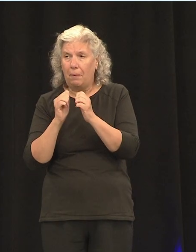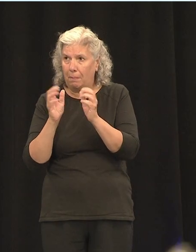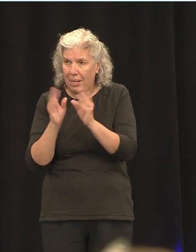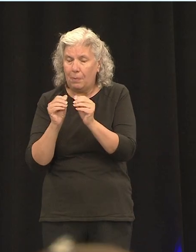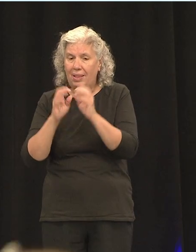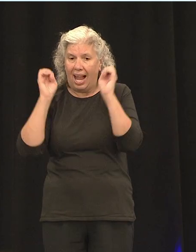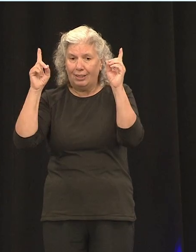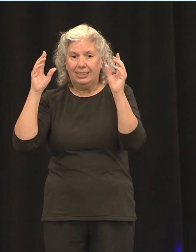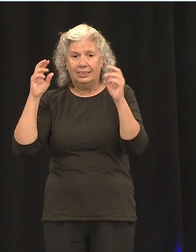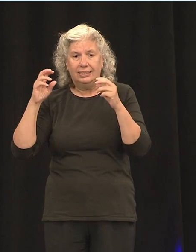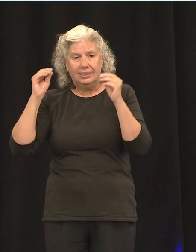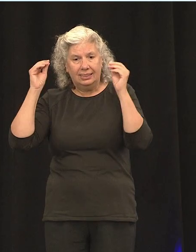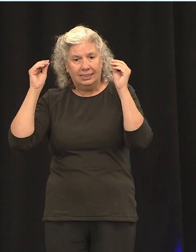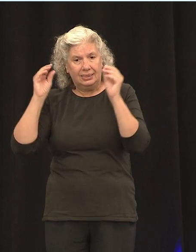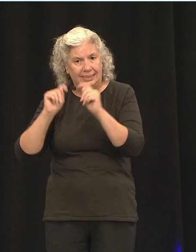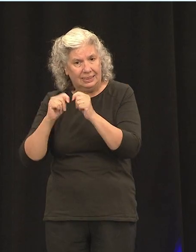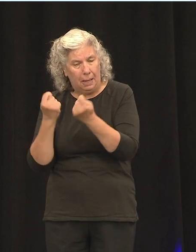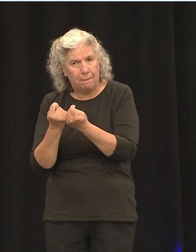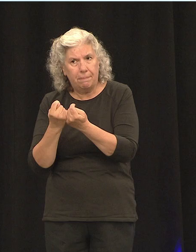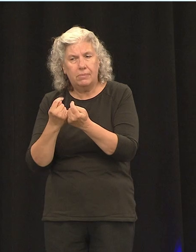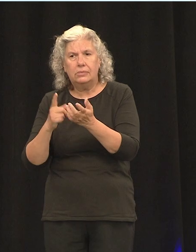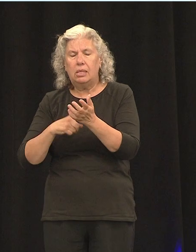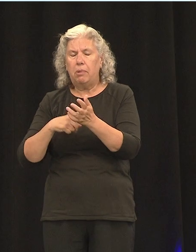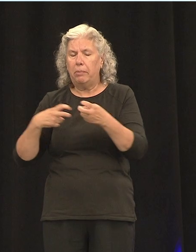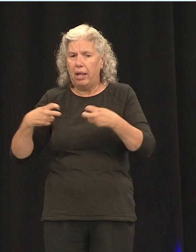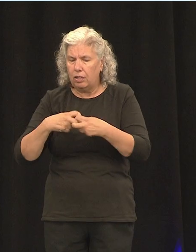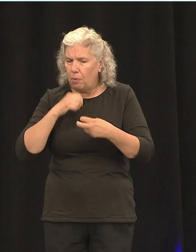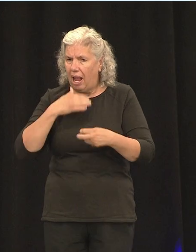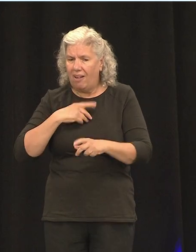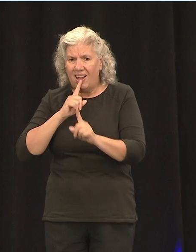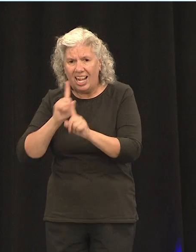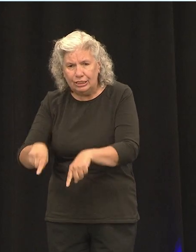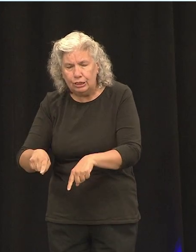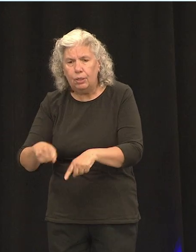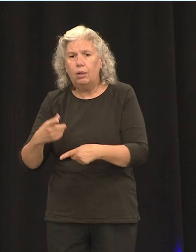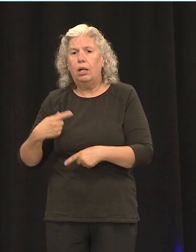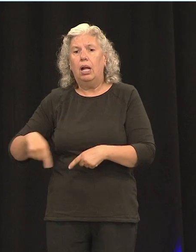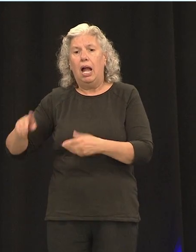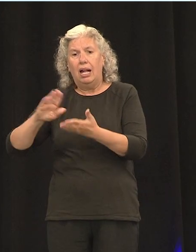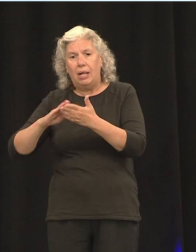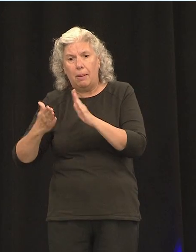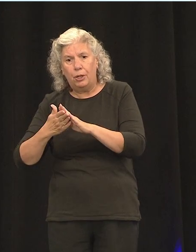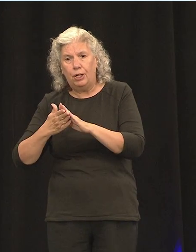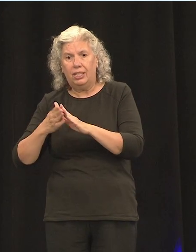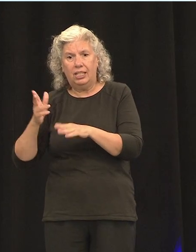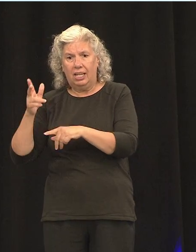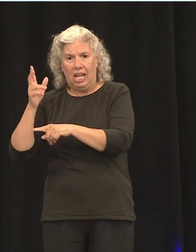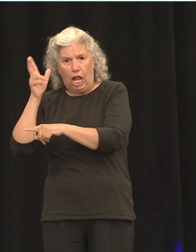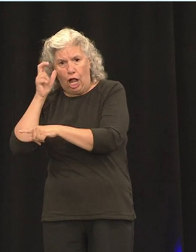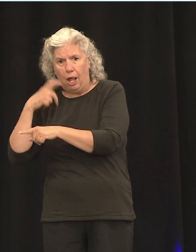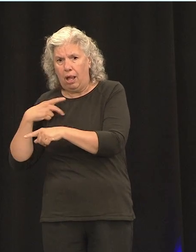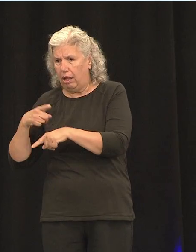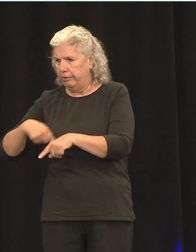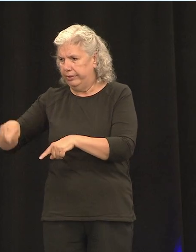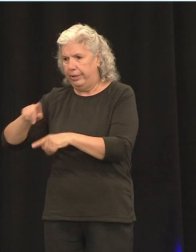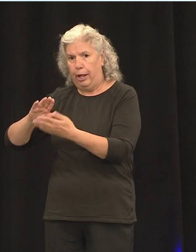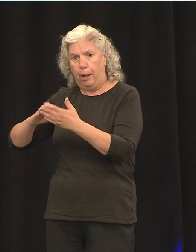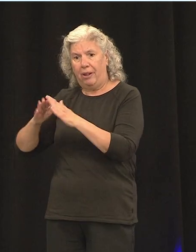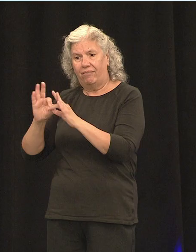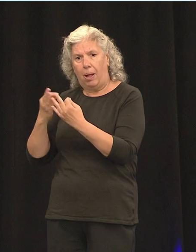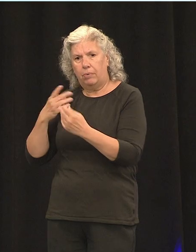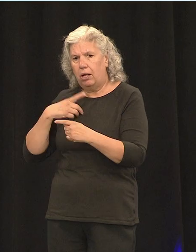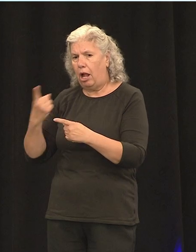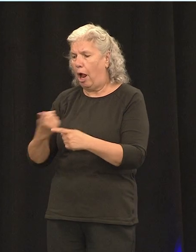this community of Usher families that I rely on constantly. There's still times when I'm trying to problem